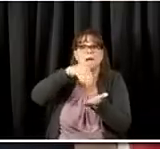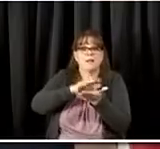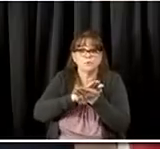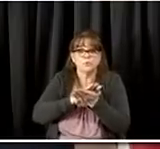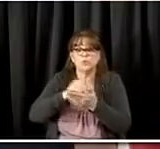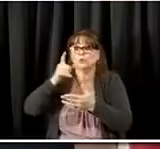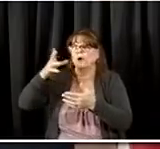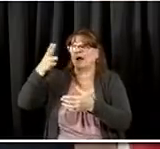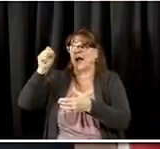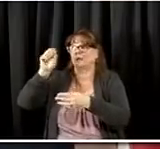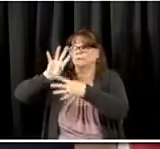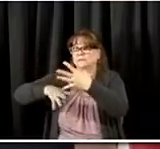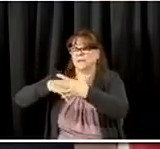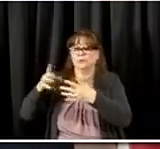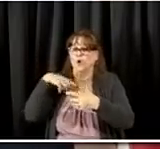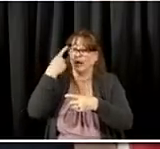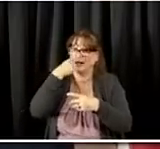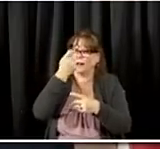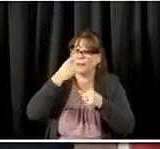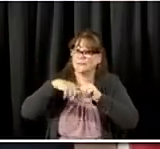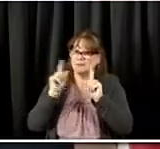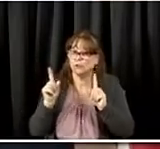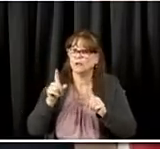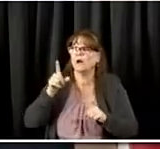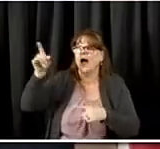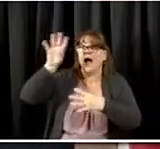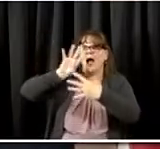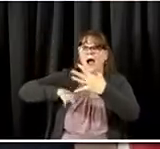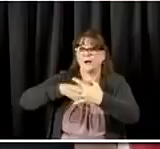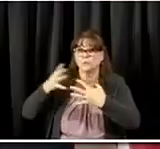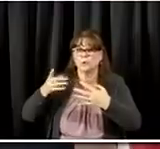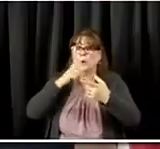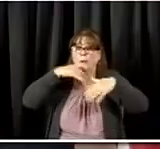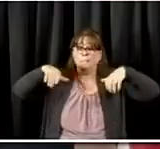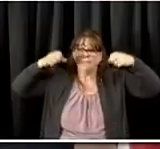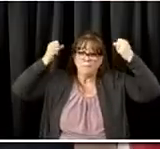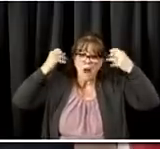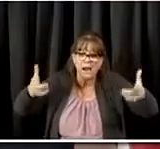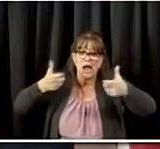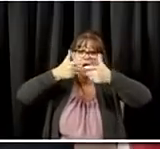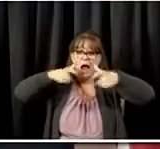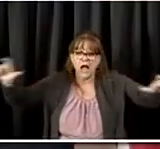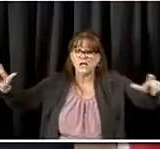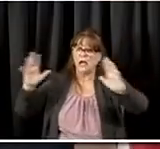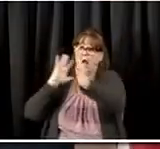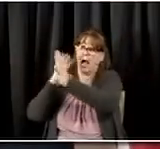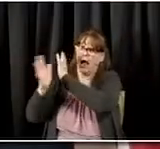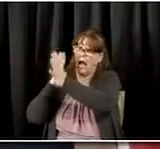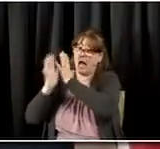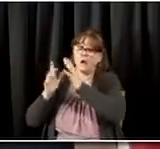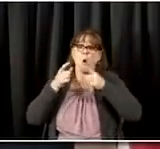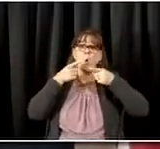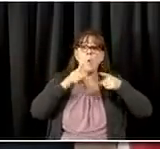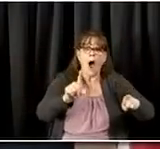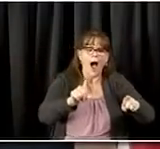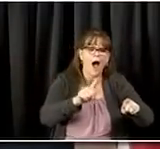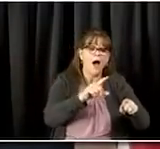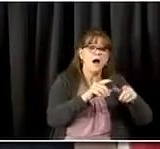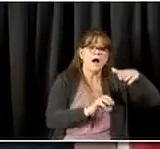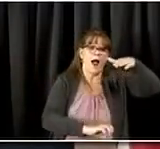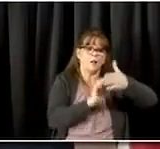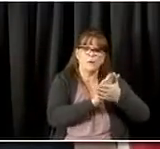day, hundreds of students rather than just a class of 20 or 25 or 30, which might be more the norm for an elementary school teacher. So it